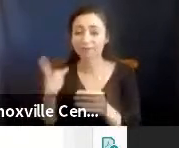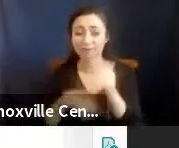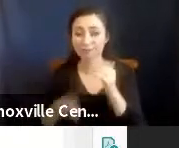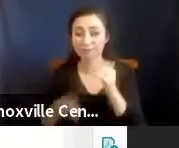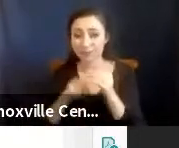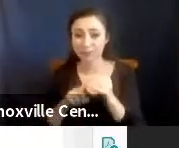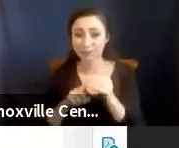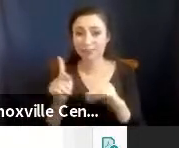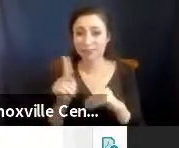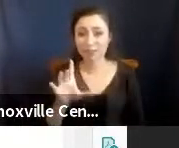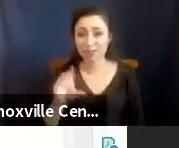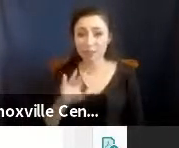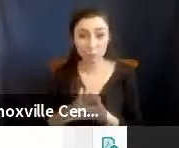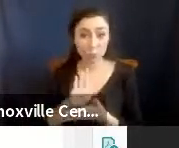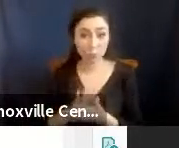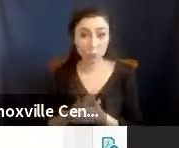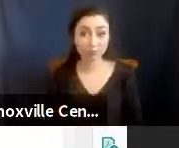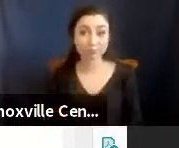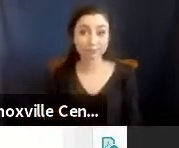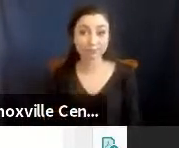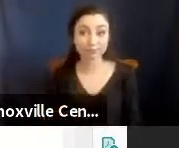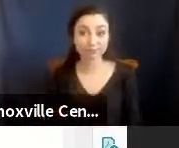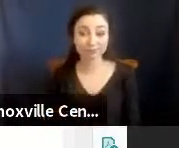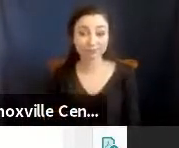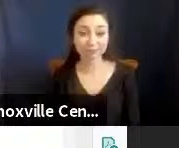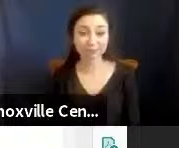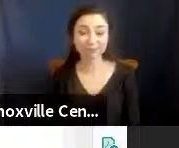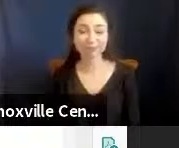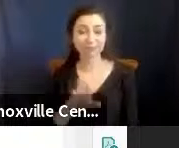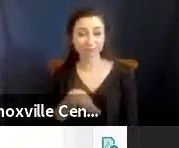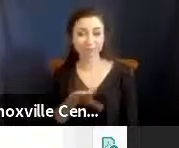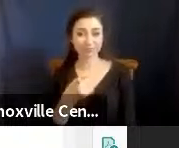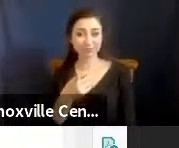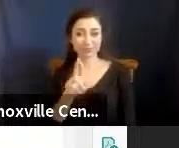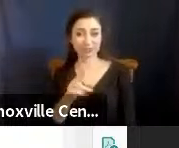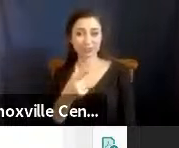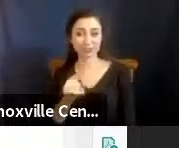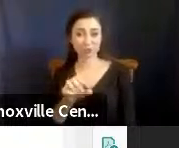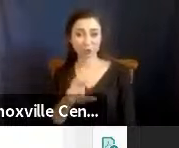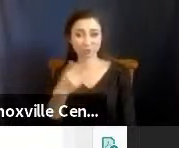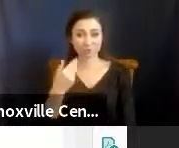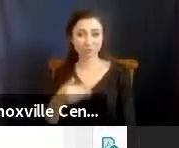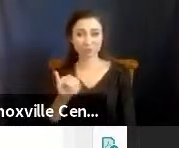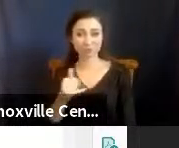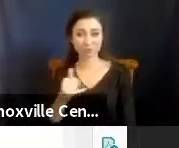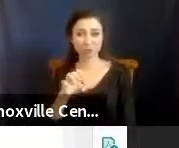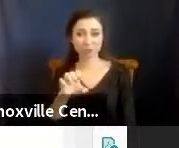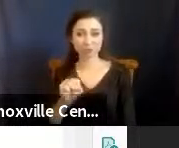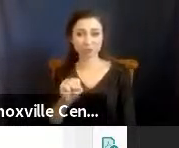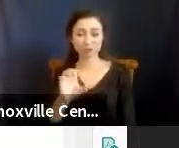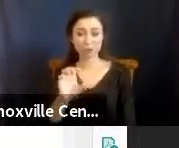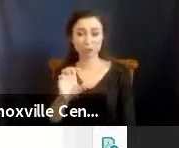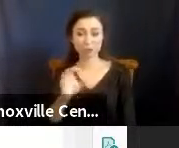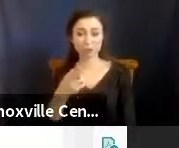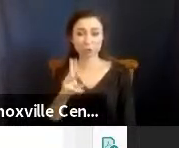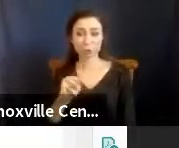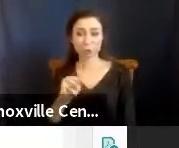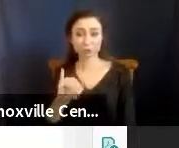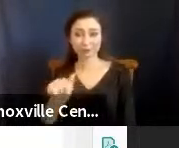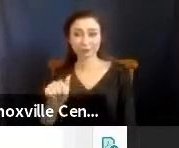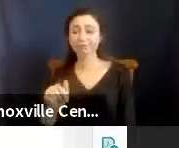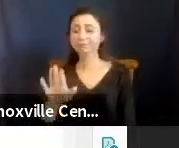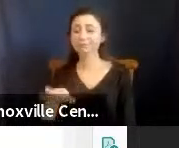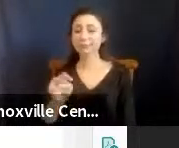the Knox County schools? Dr. Kocher, I had one. This is James Shamiyeh. So, Ms.